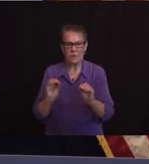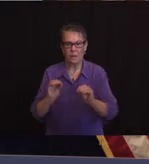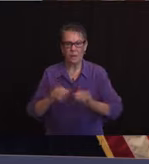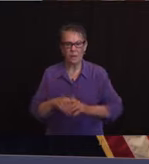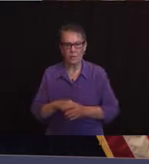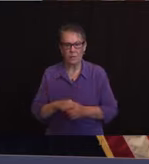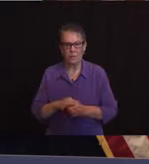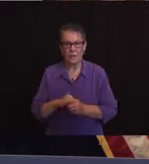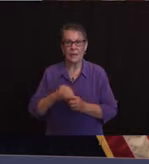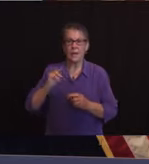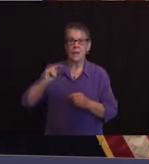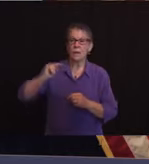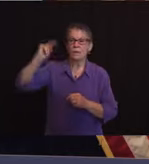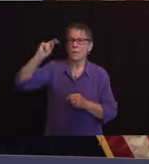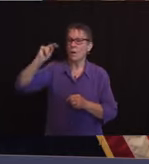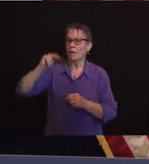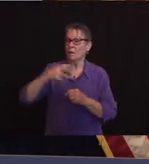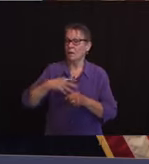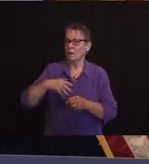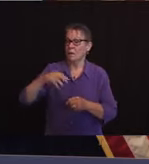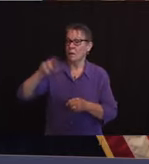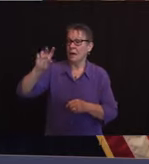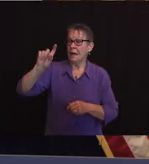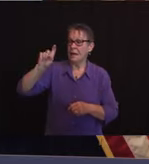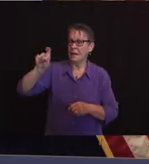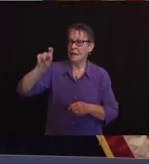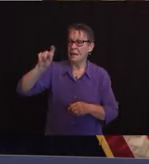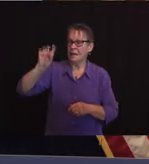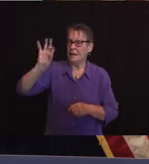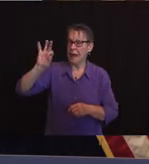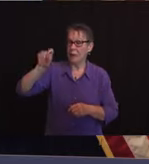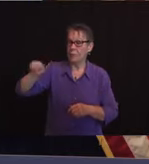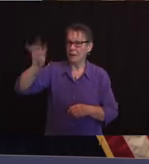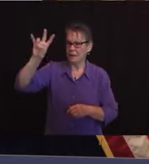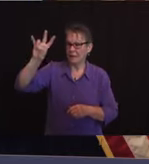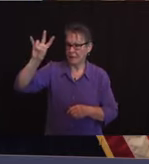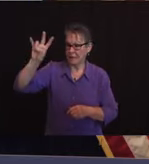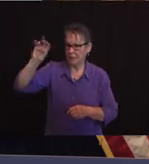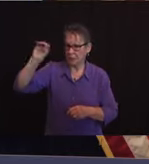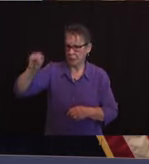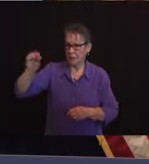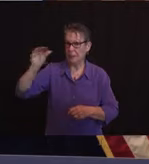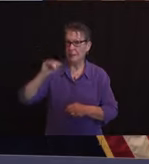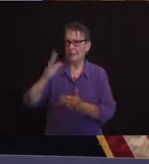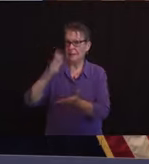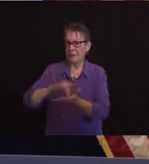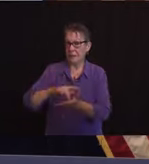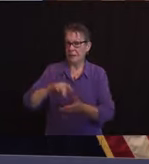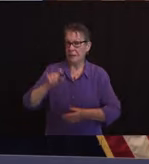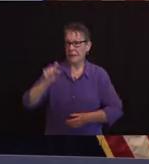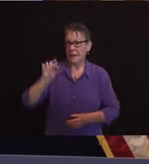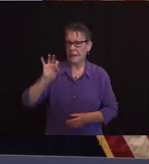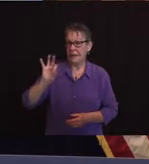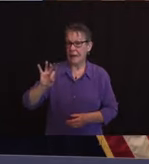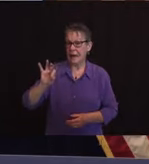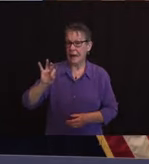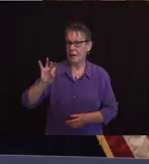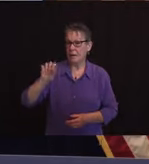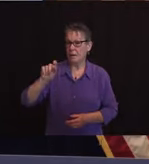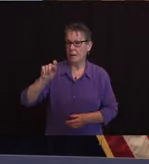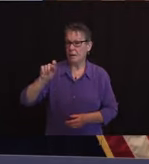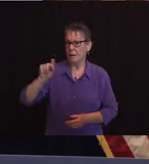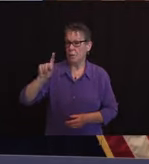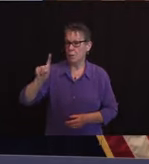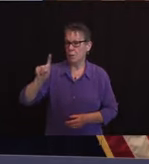9.87%, the central part of the state 9.16%, and the southern part of the state 8.50%. So that concludes my